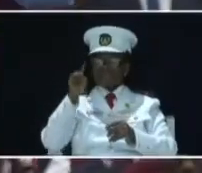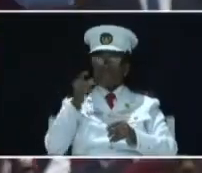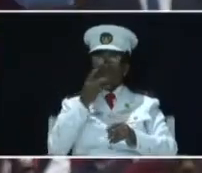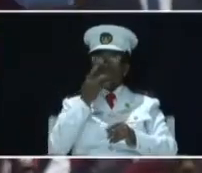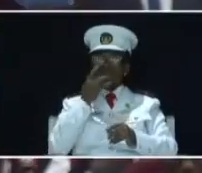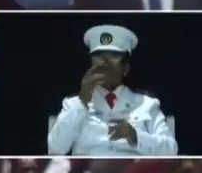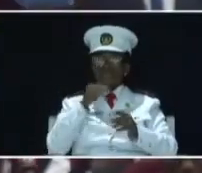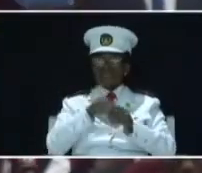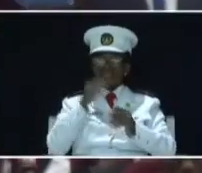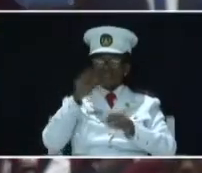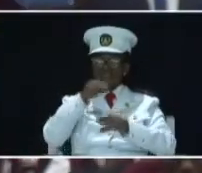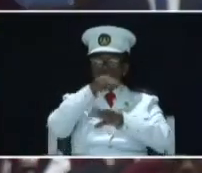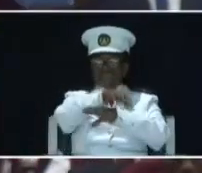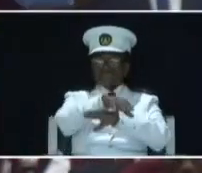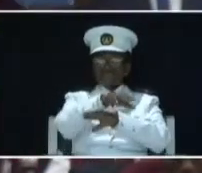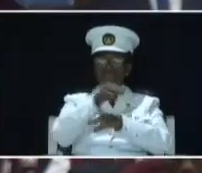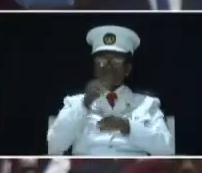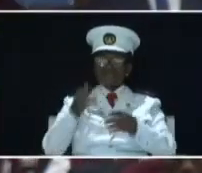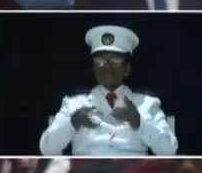the evening, let them find favor.